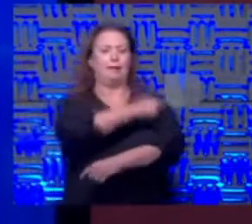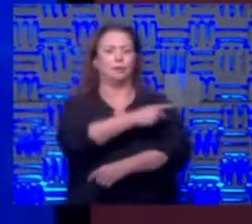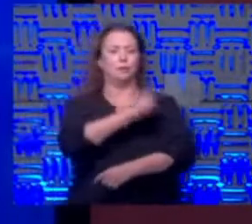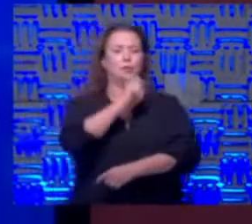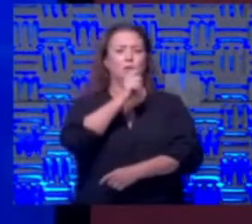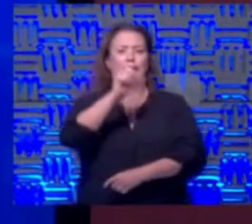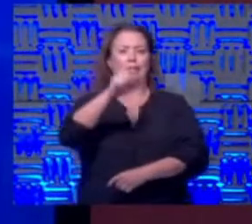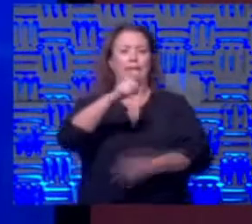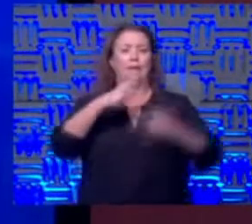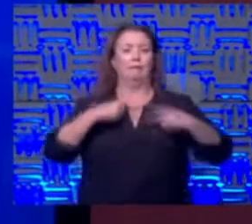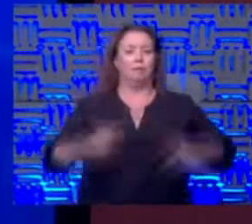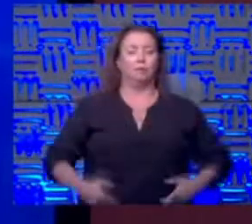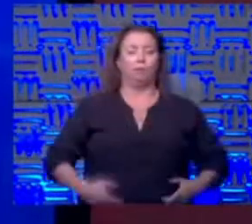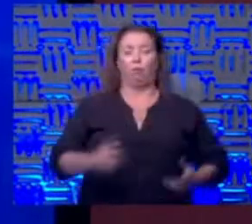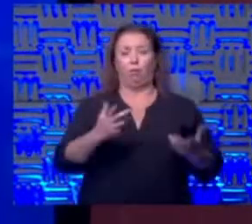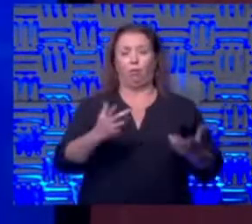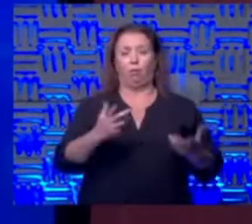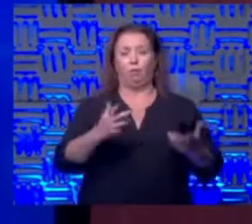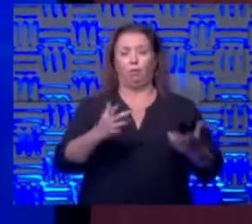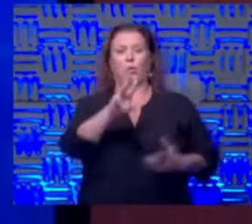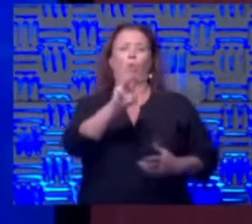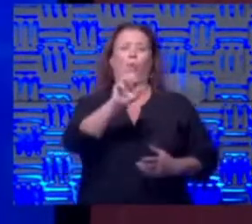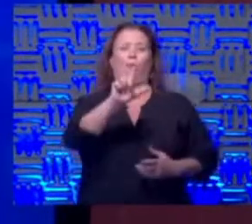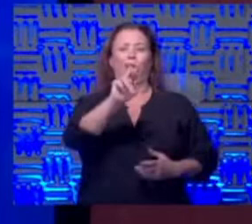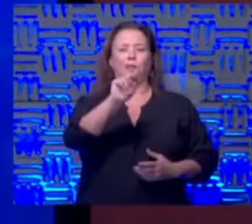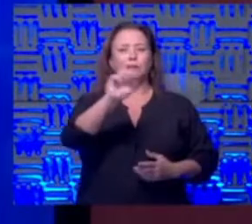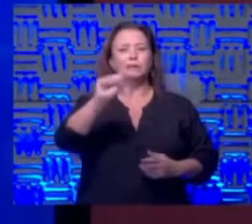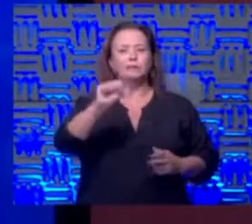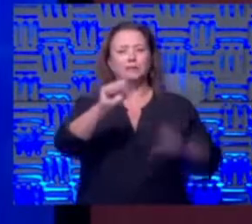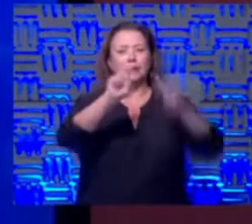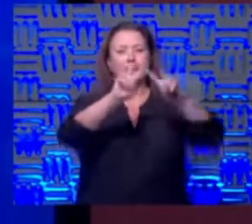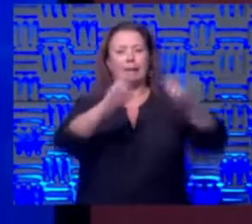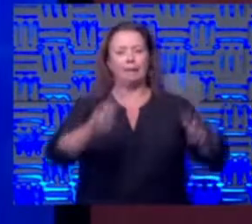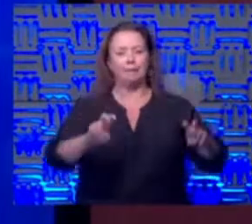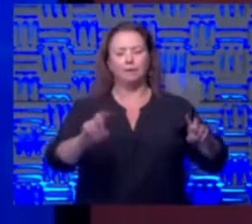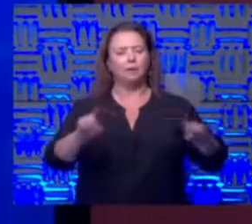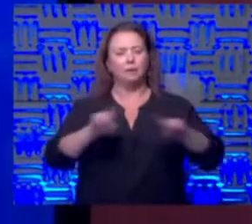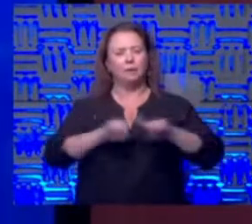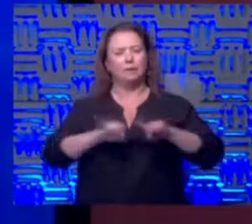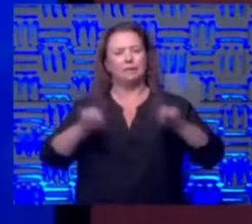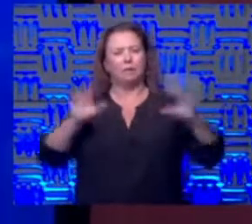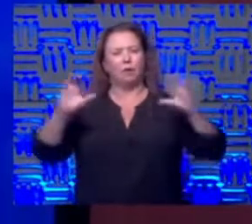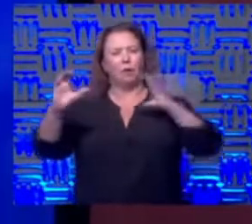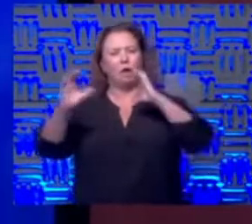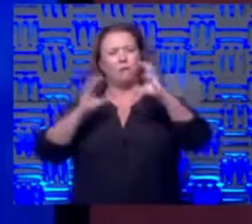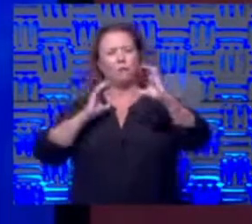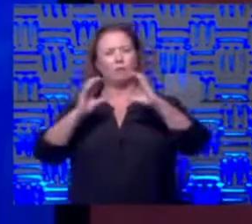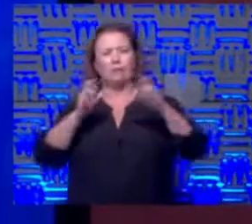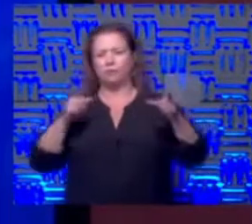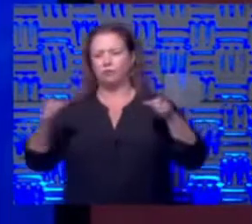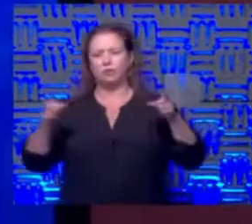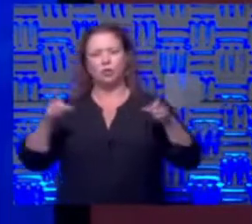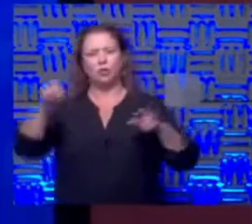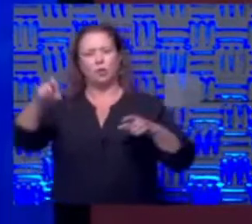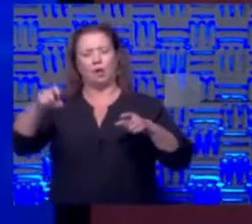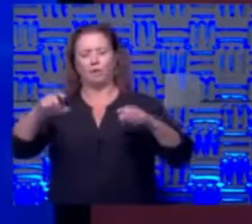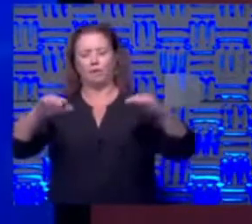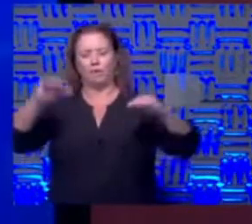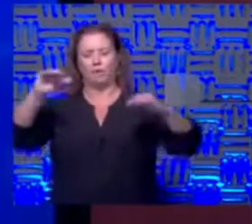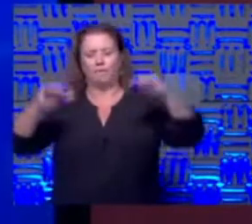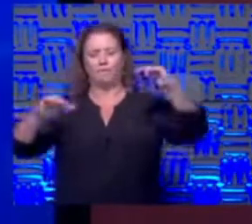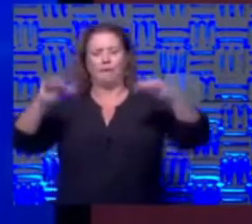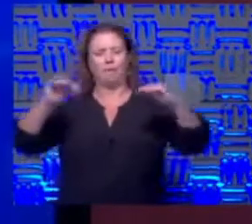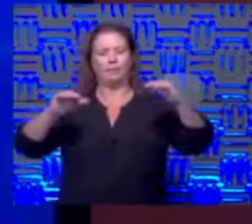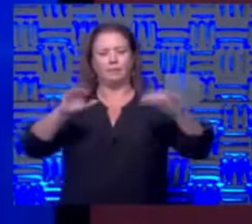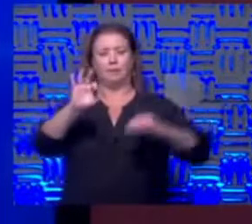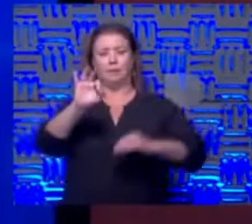routine physical, and it's really a well exam. That's probably a different conversation. And you have to weigh all those factors along